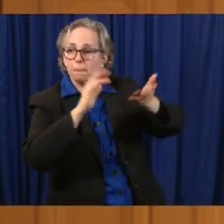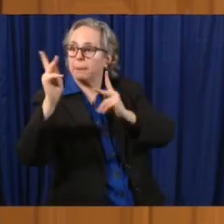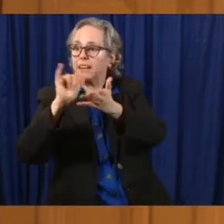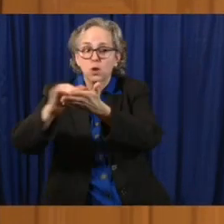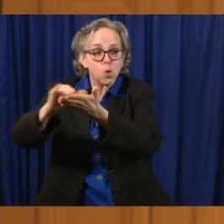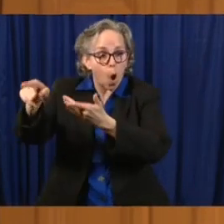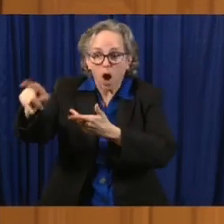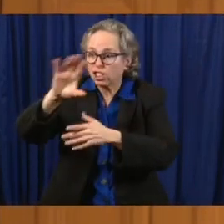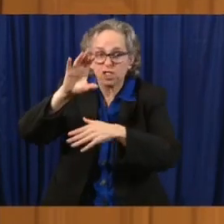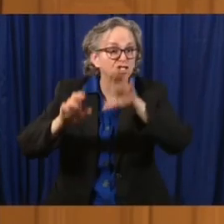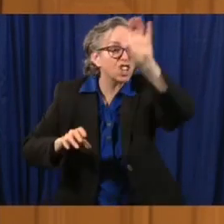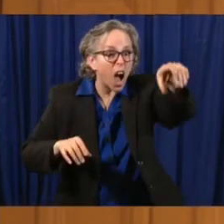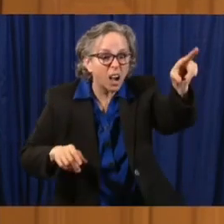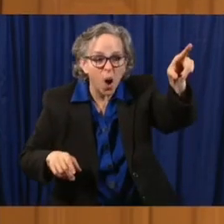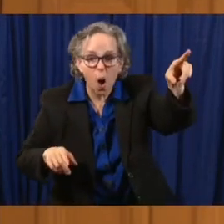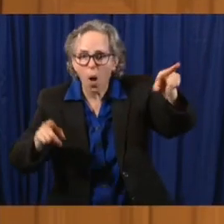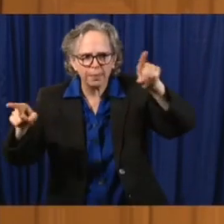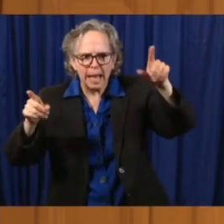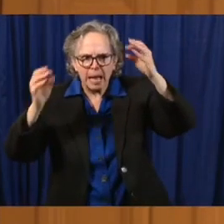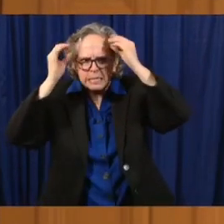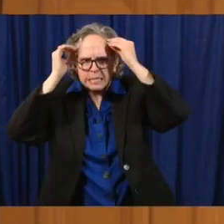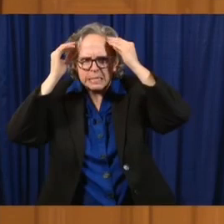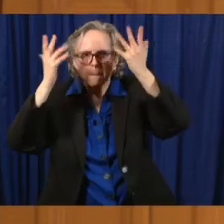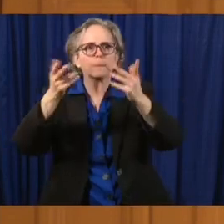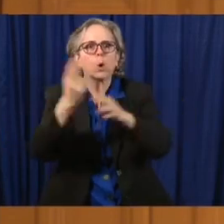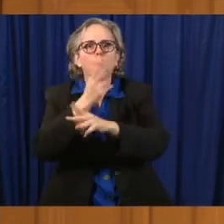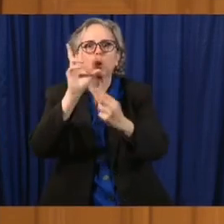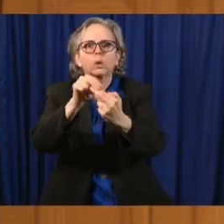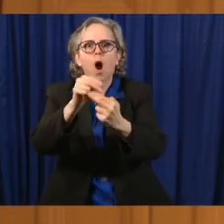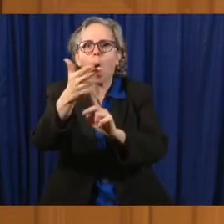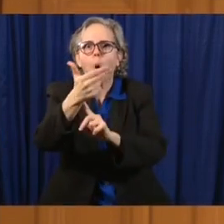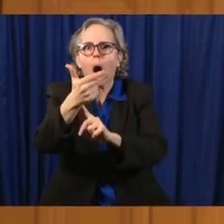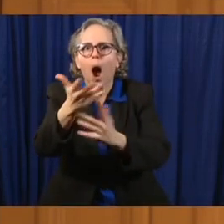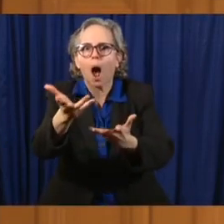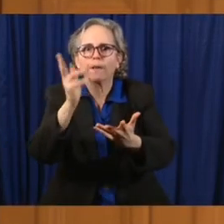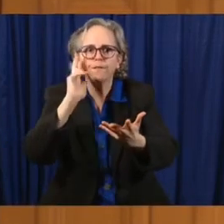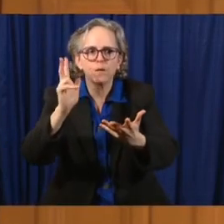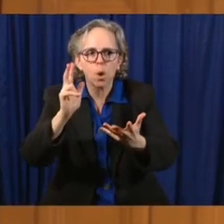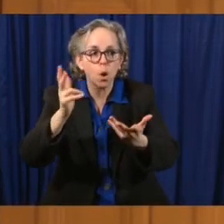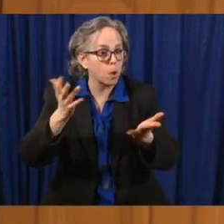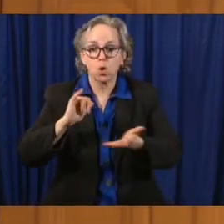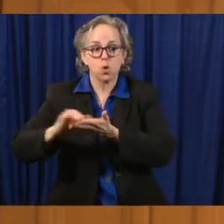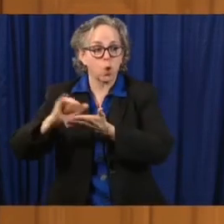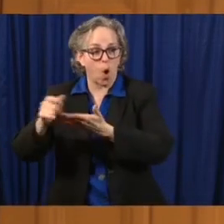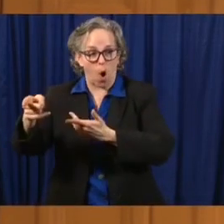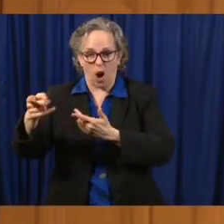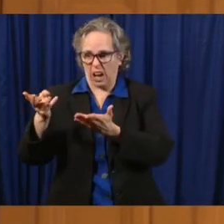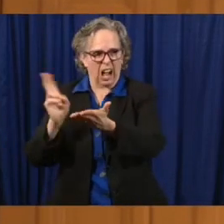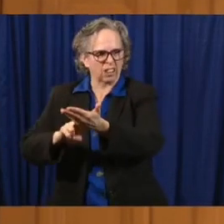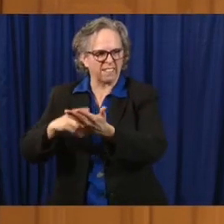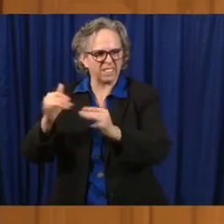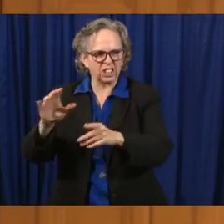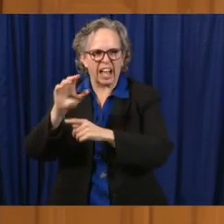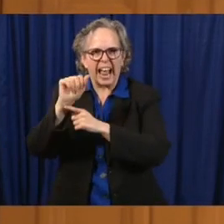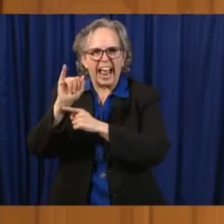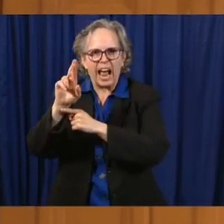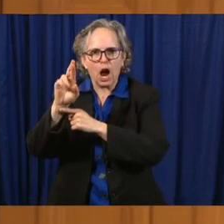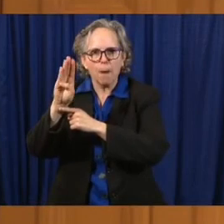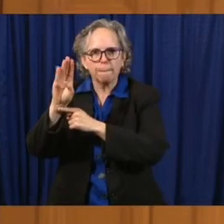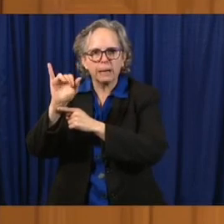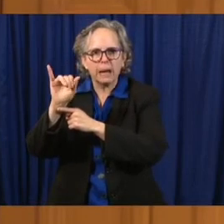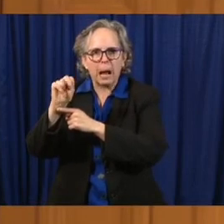particularly in China, they had the Fang Kang centers, which were really for the mildly ill to not be at home and infect their whole family. I've